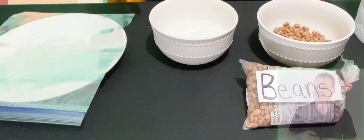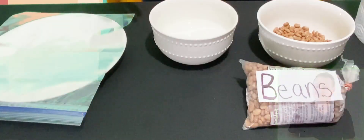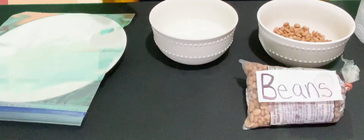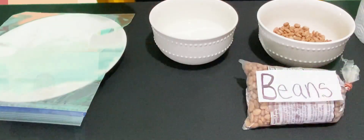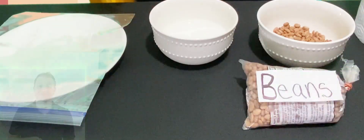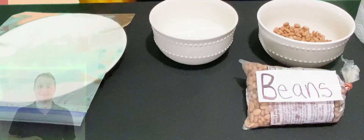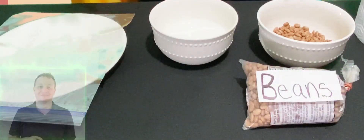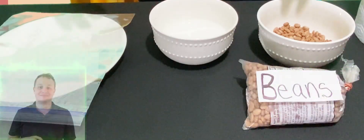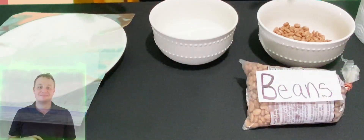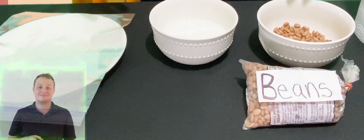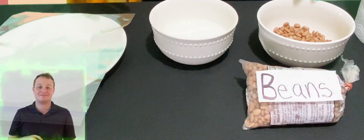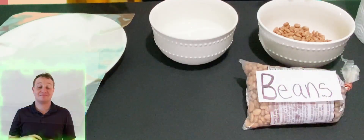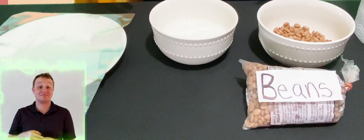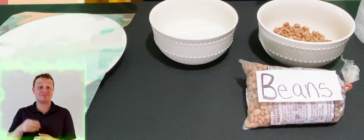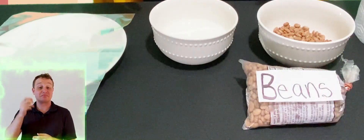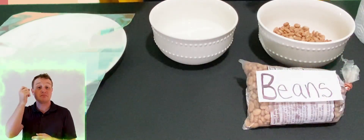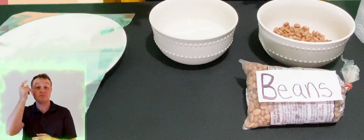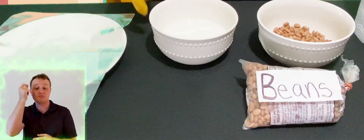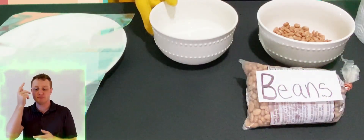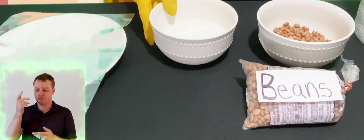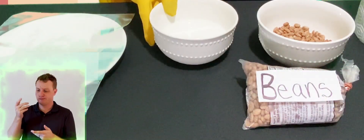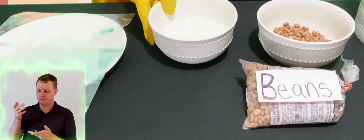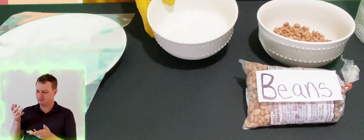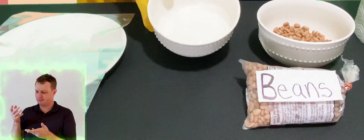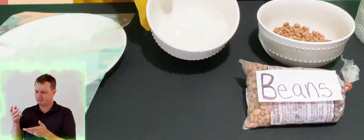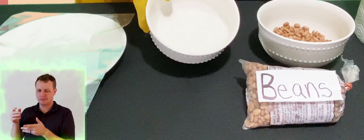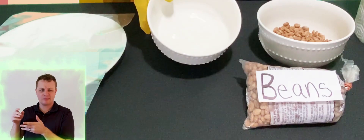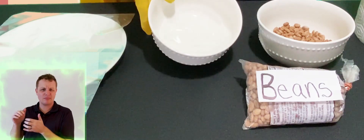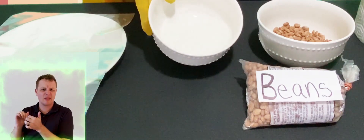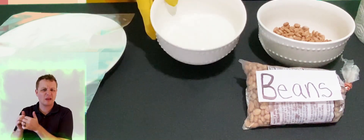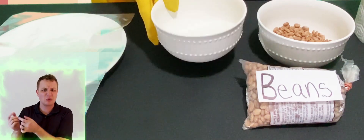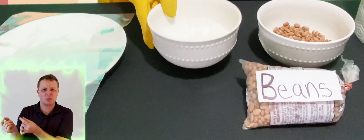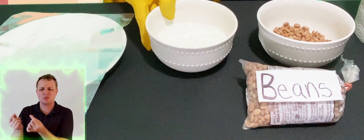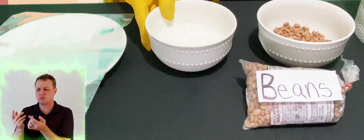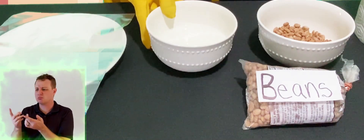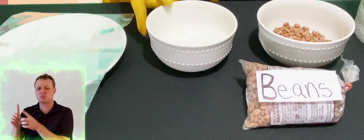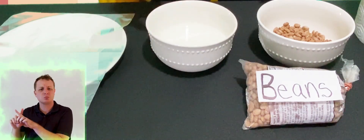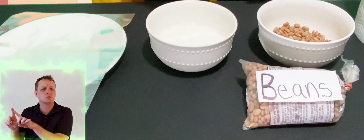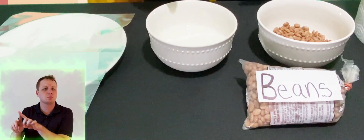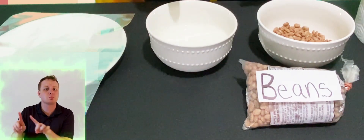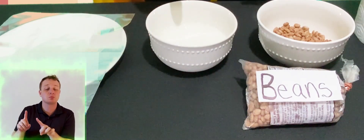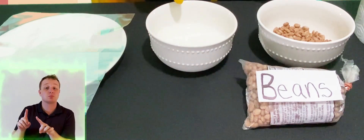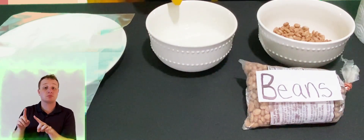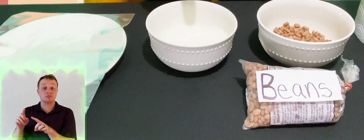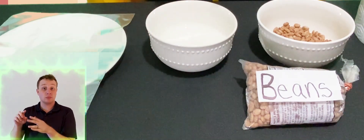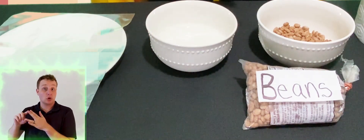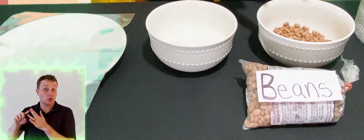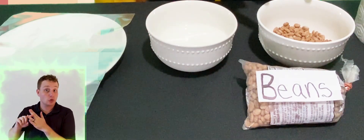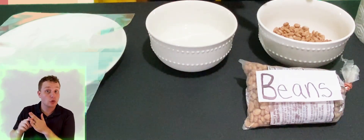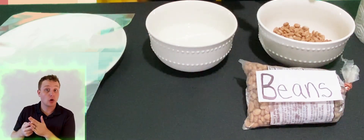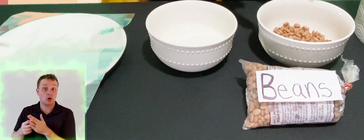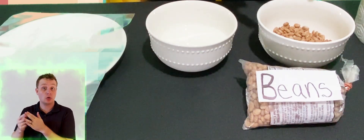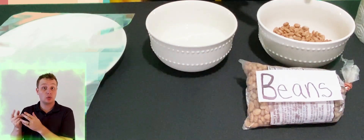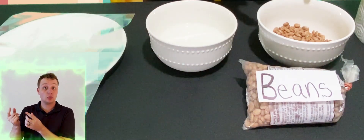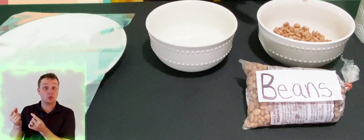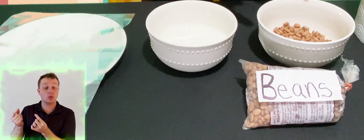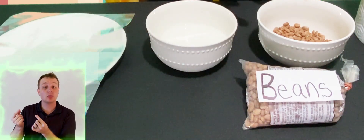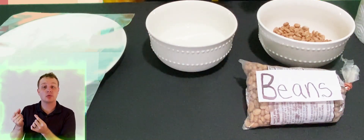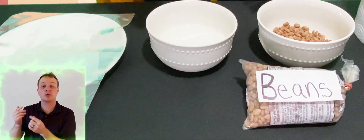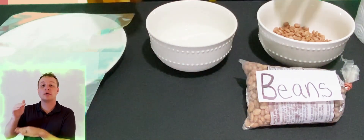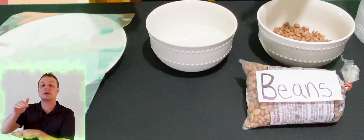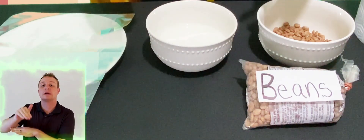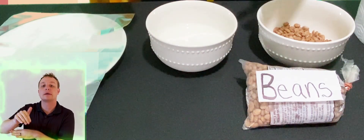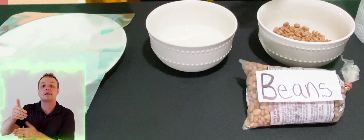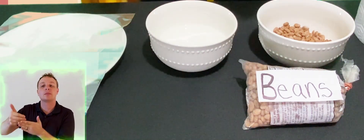Like I said, there's a lot of different ways of doing this. We included water because we actually use the water to soak the beans the night